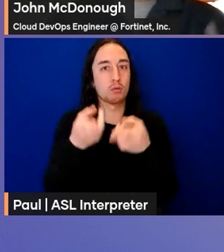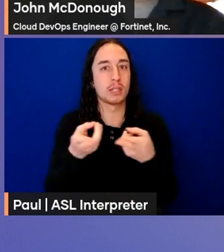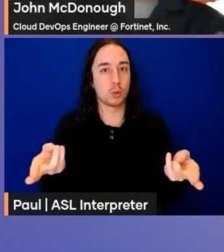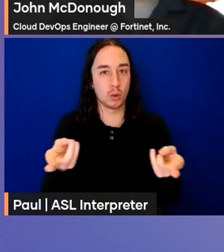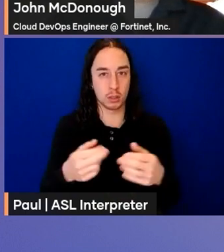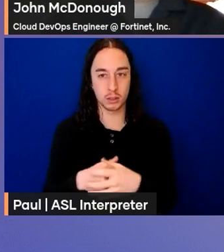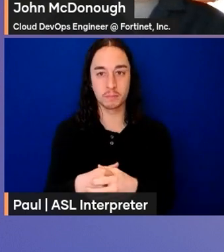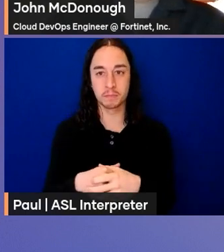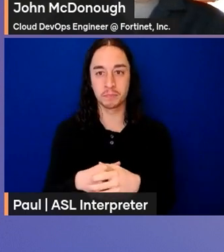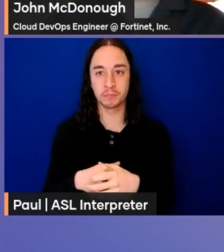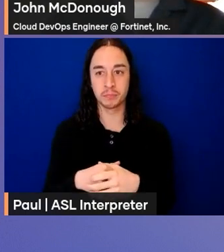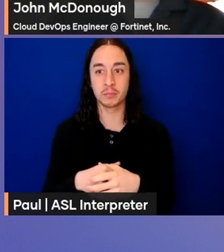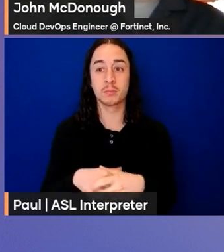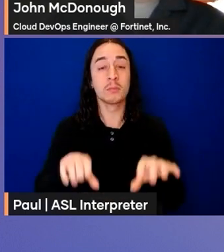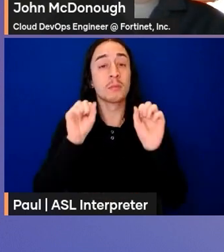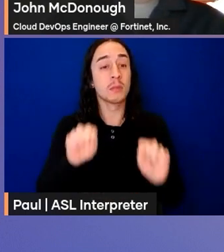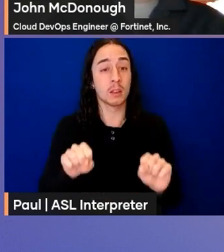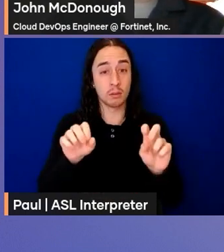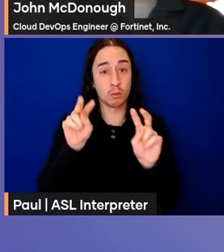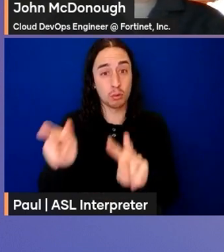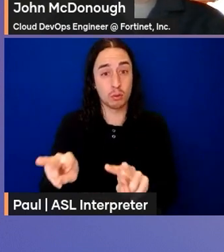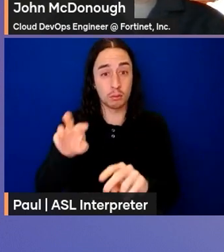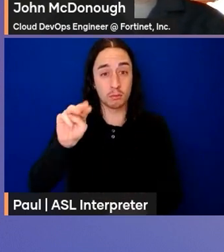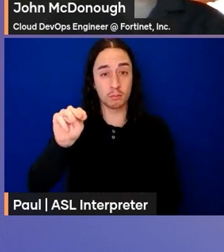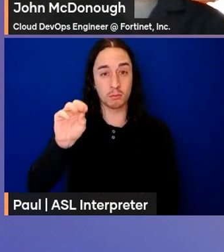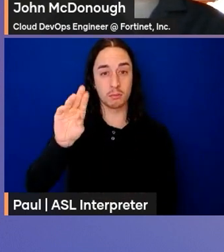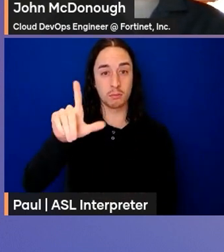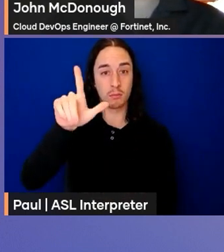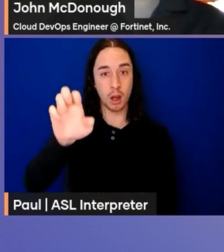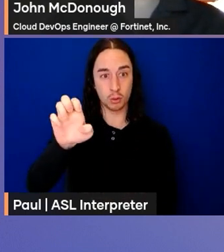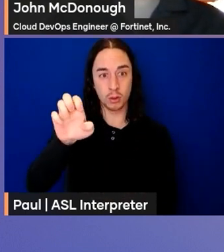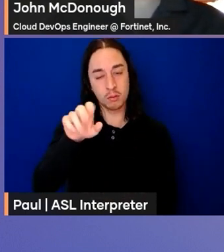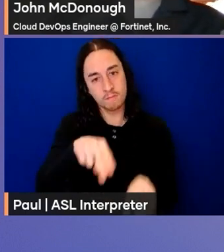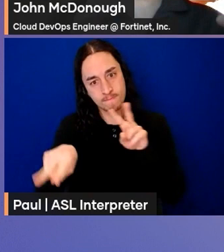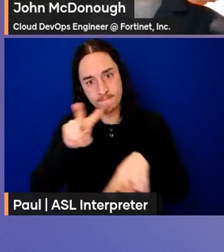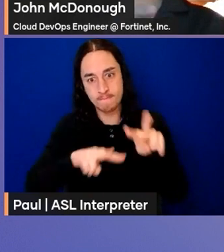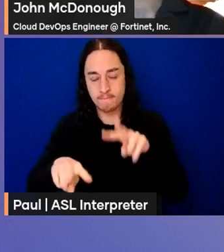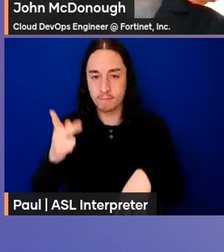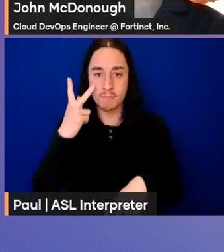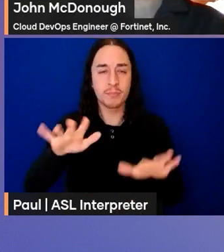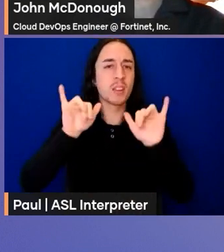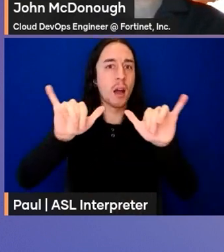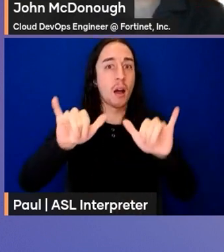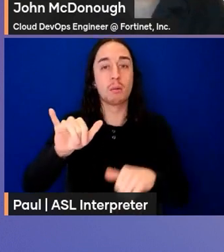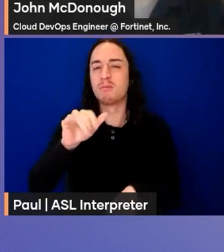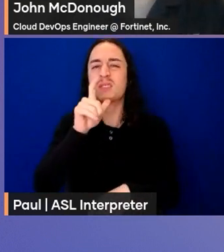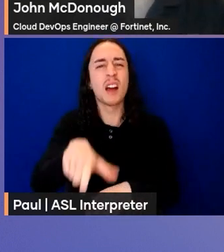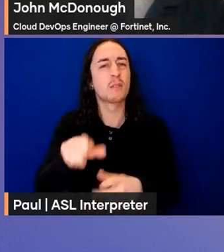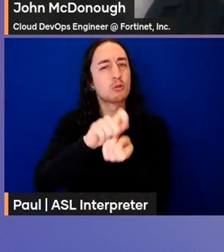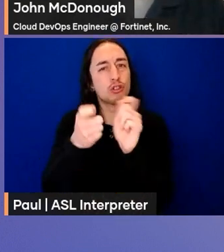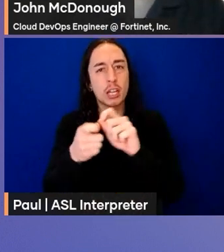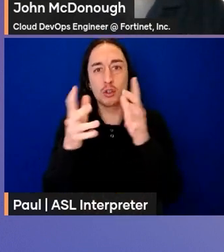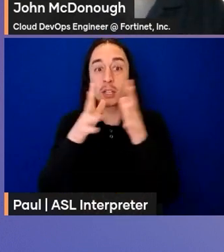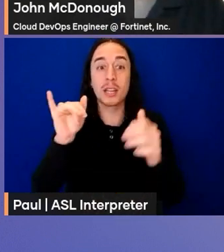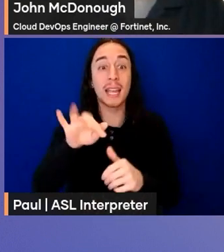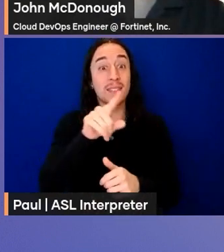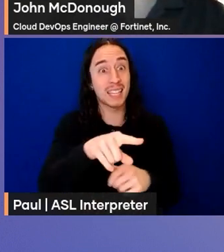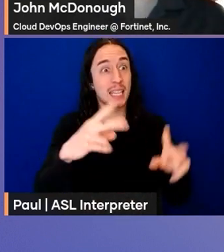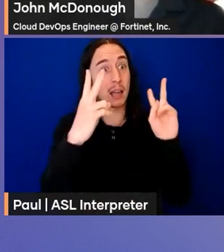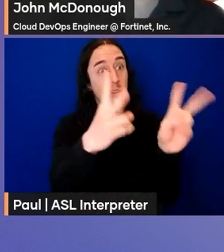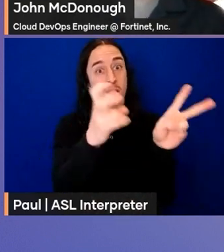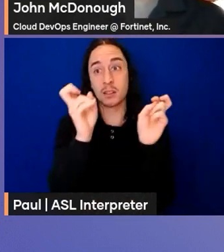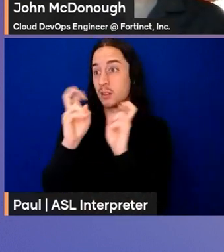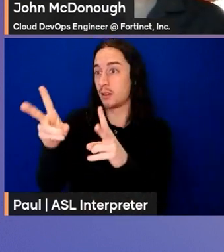I can look at my module and I can see that I wouldn't have to make much change here if I want to take this and put it into another project